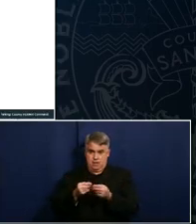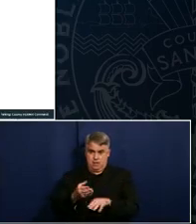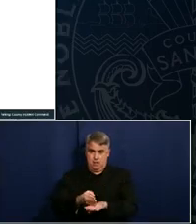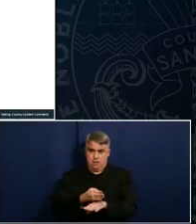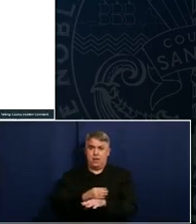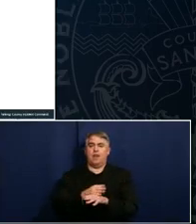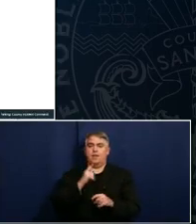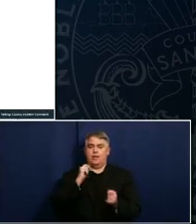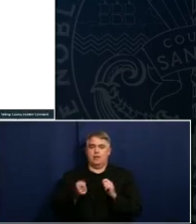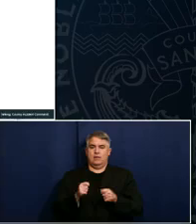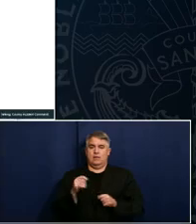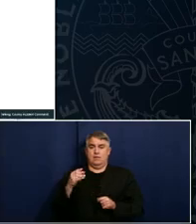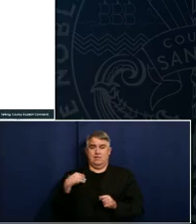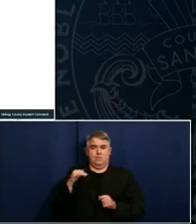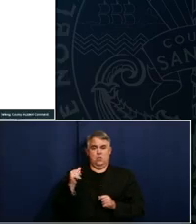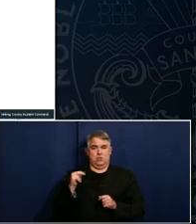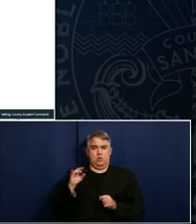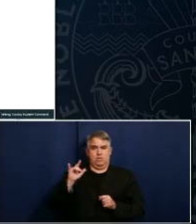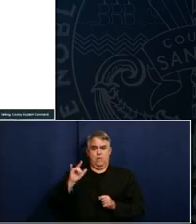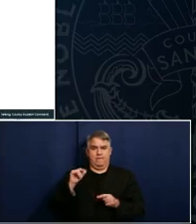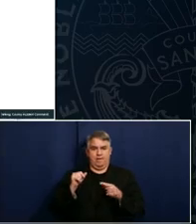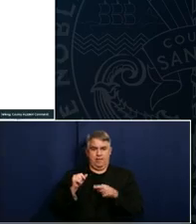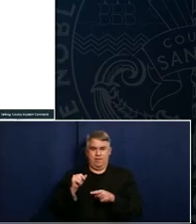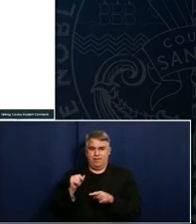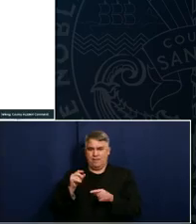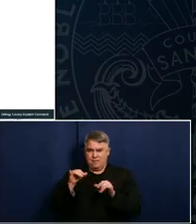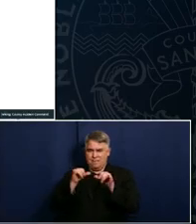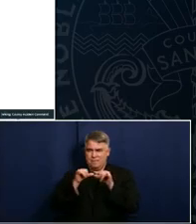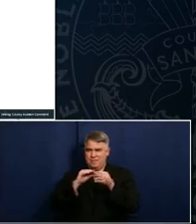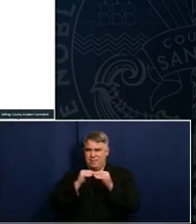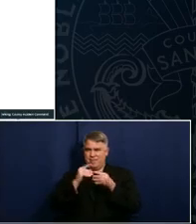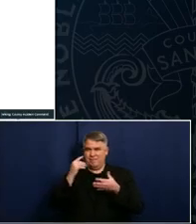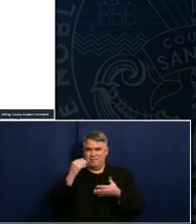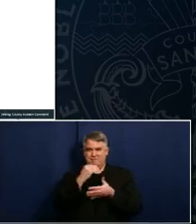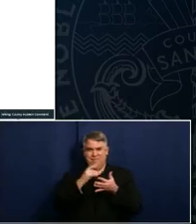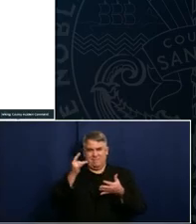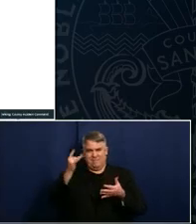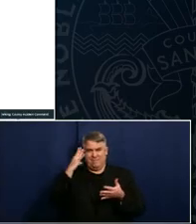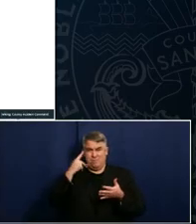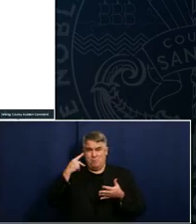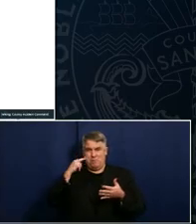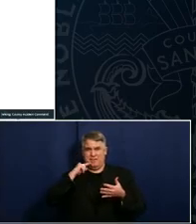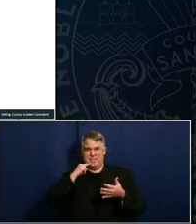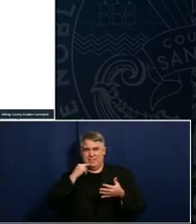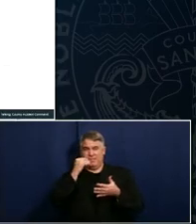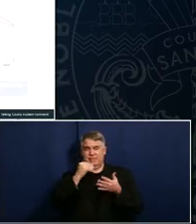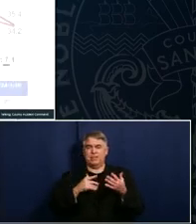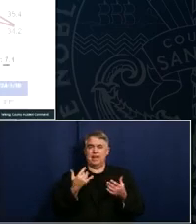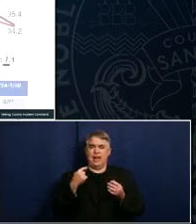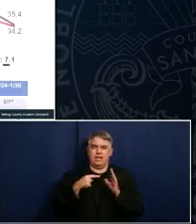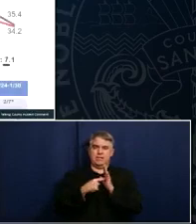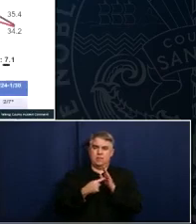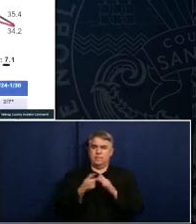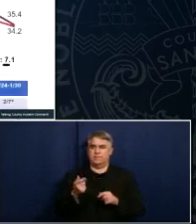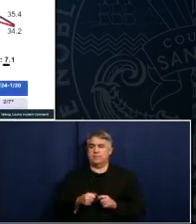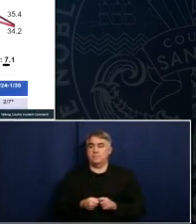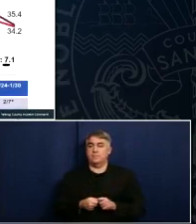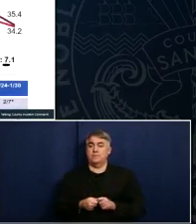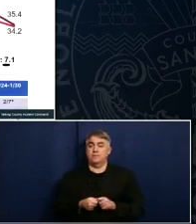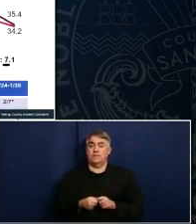these are our metrics for this week. I want to go to the next slide because the